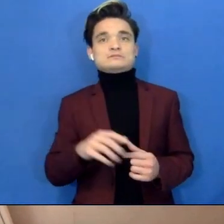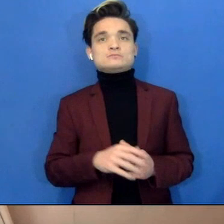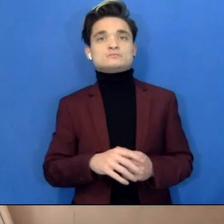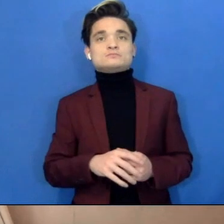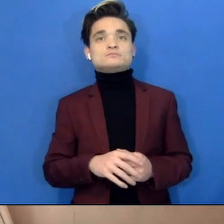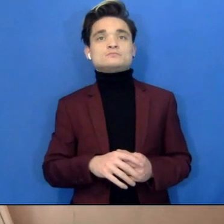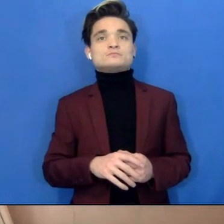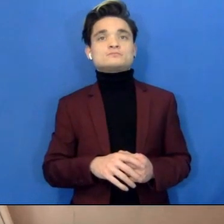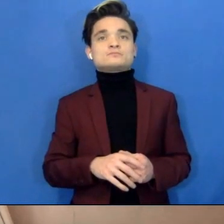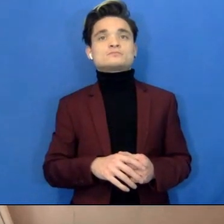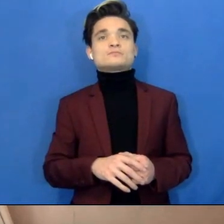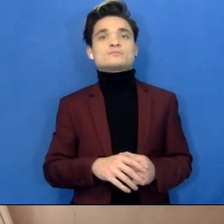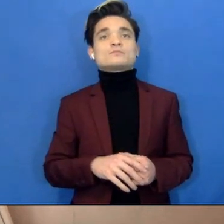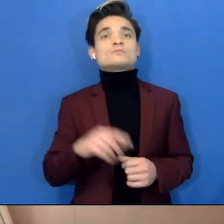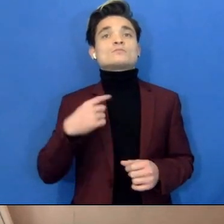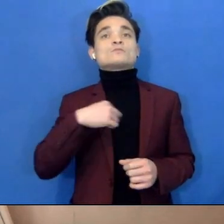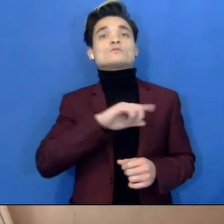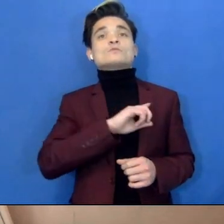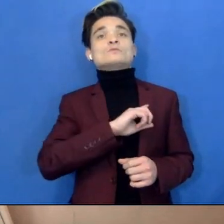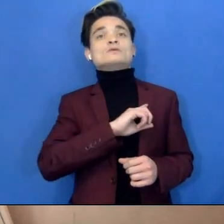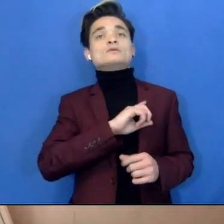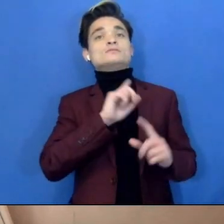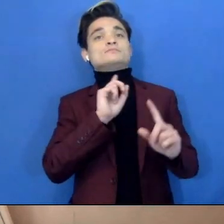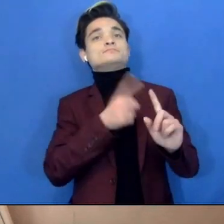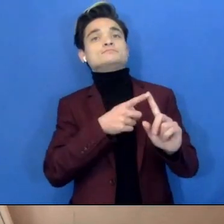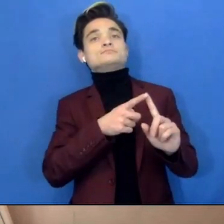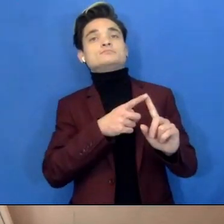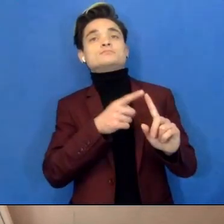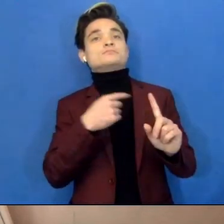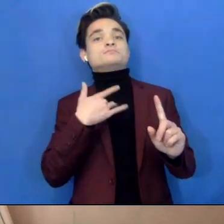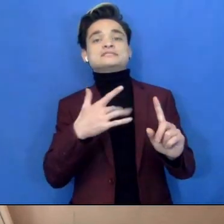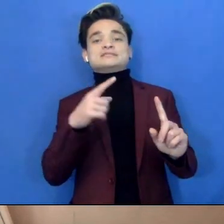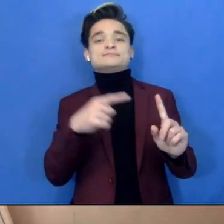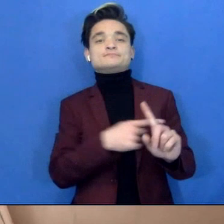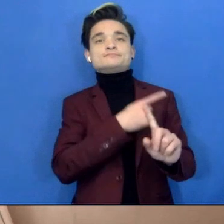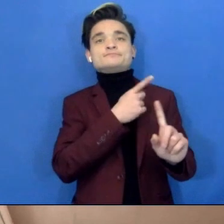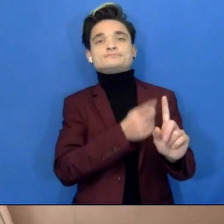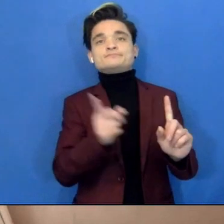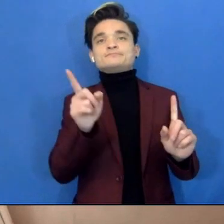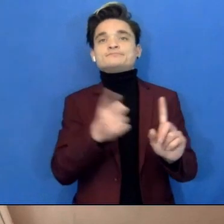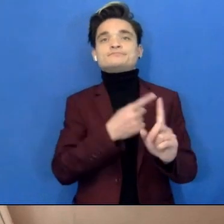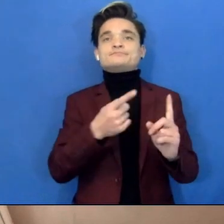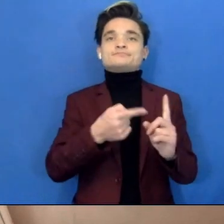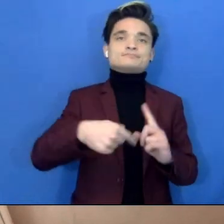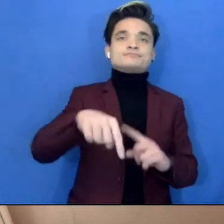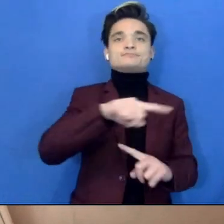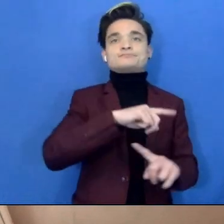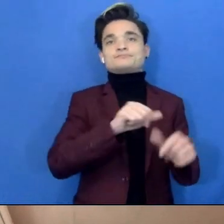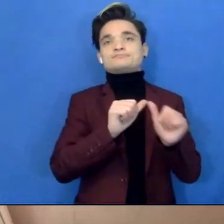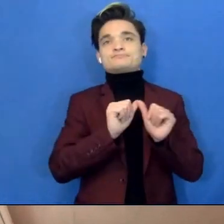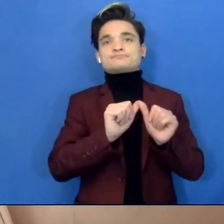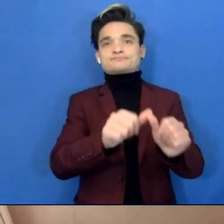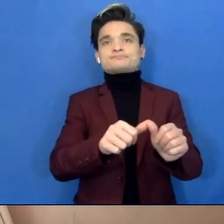what can be relevant to create a character. So most of the times when